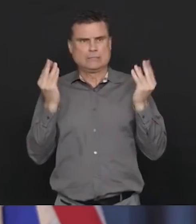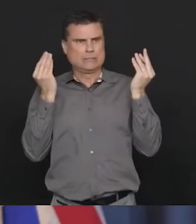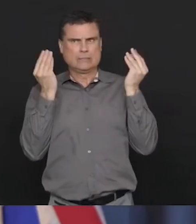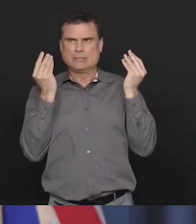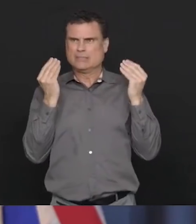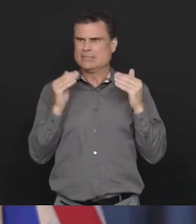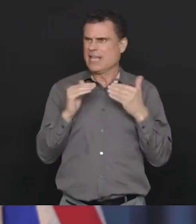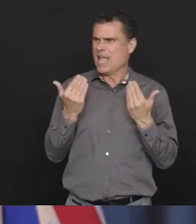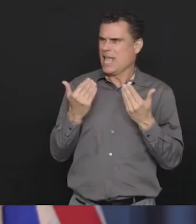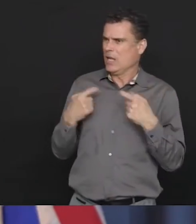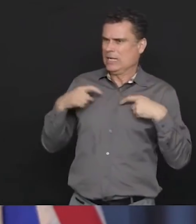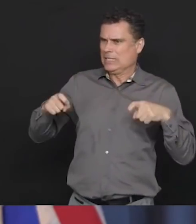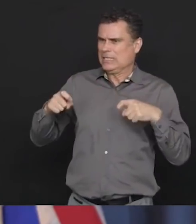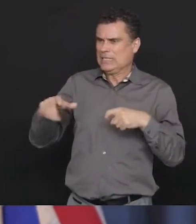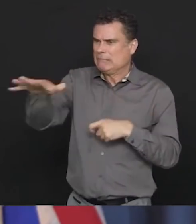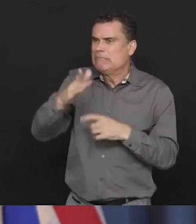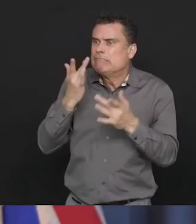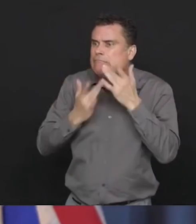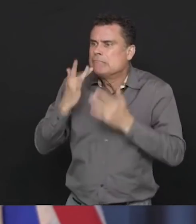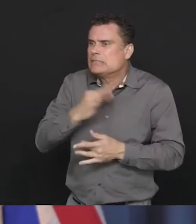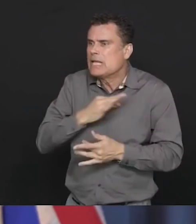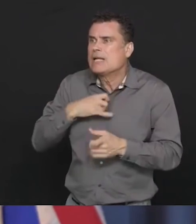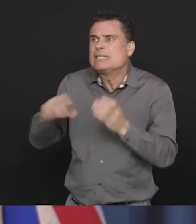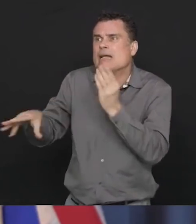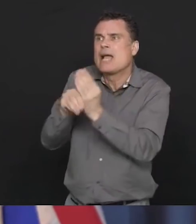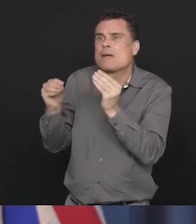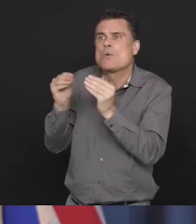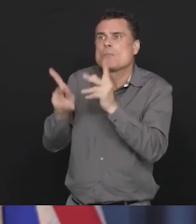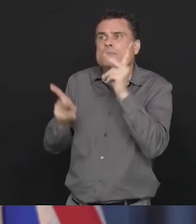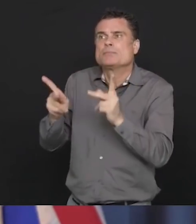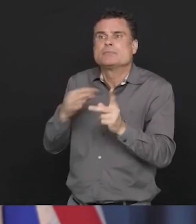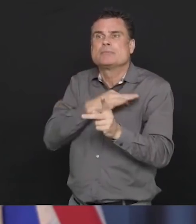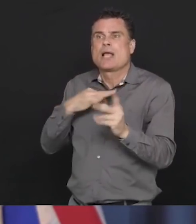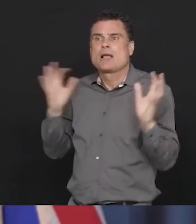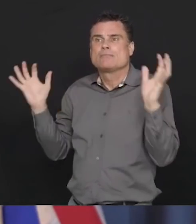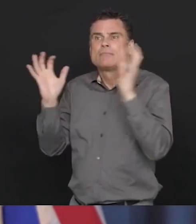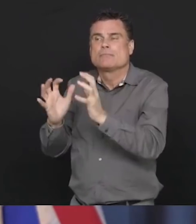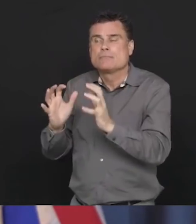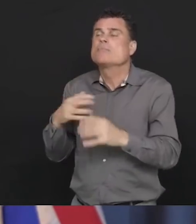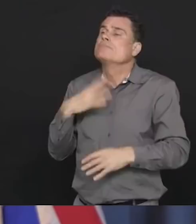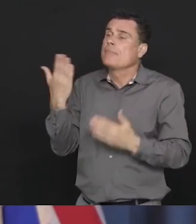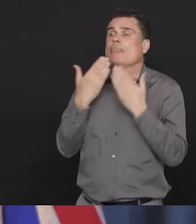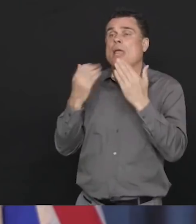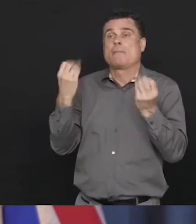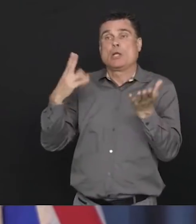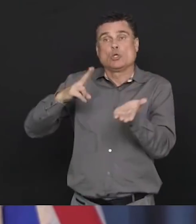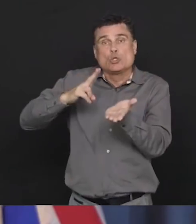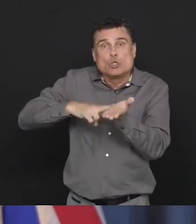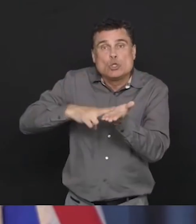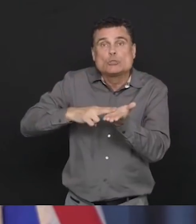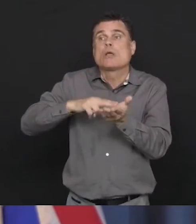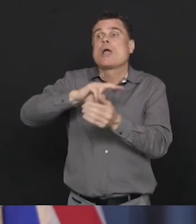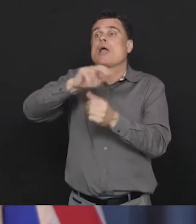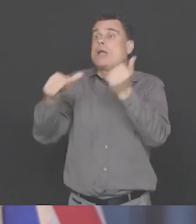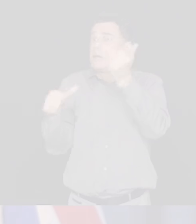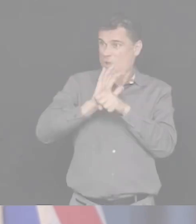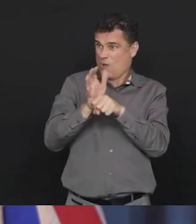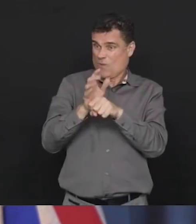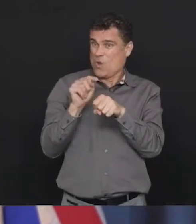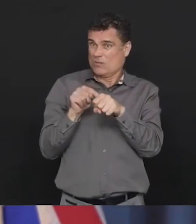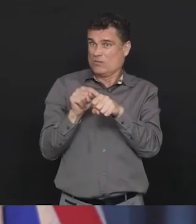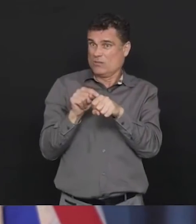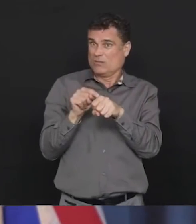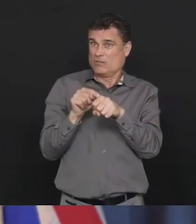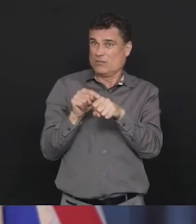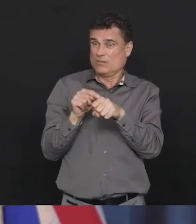the number of nurses and care aides and others, healthcare workers in those facilities, for stepping up and helping out during this period.